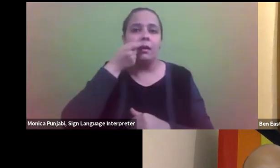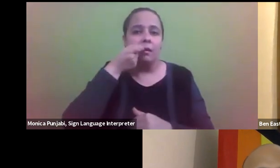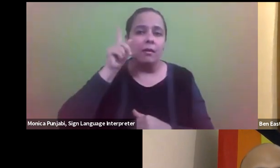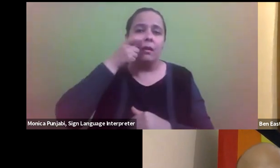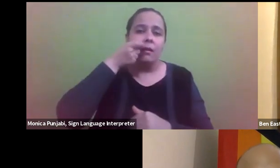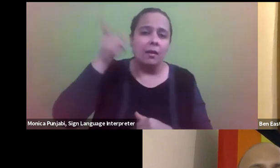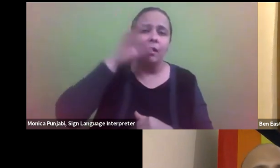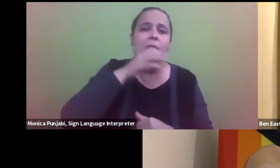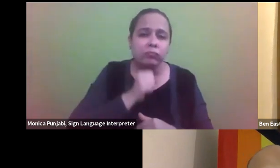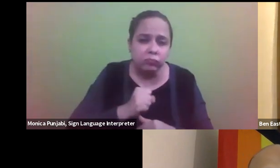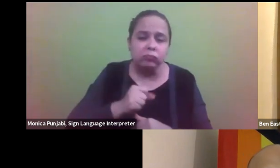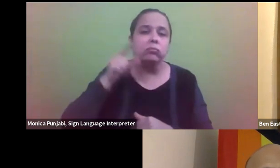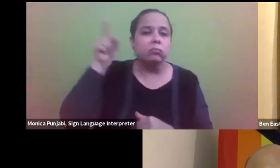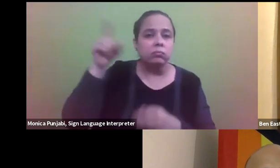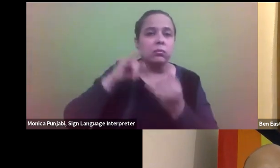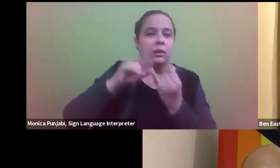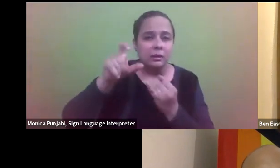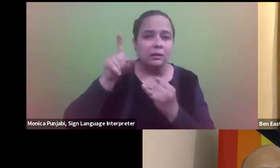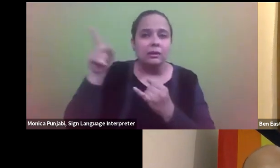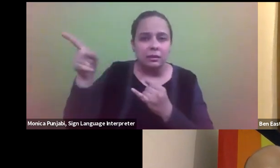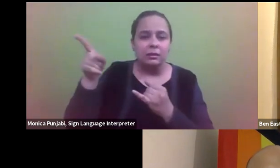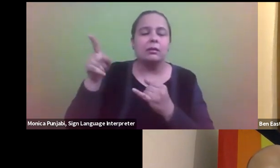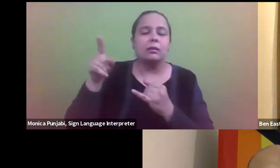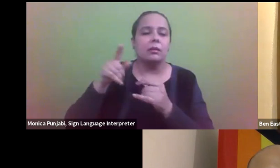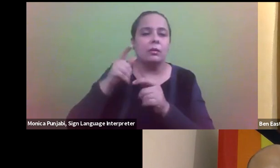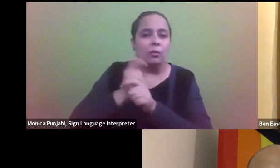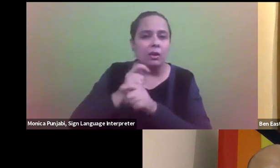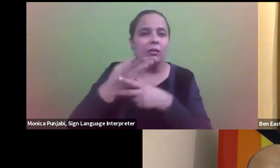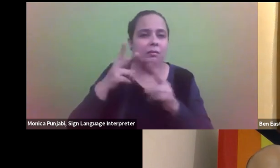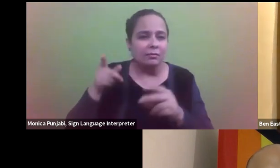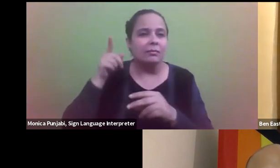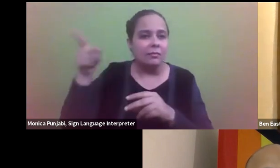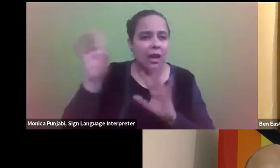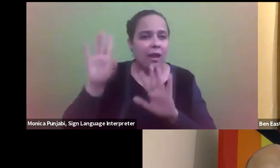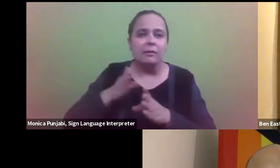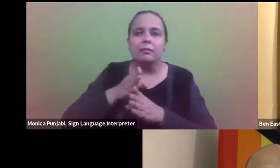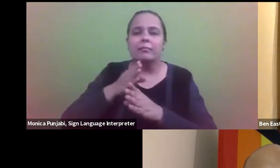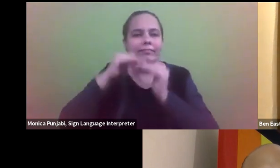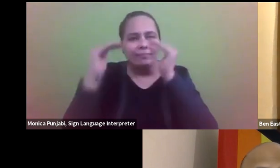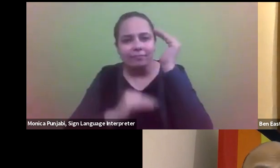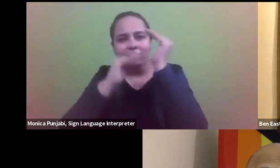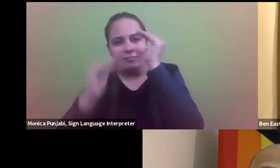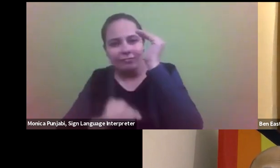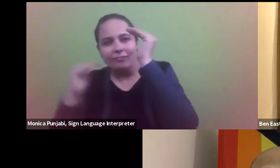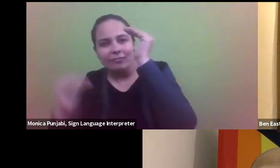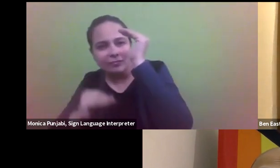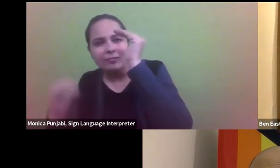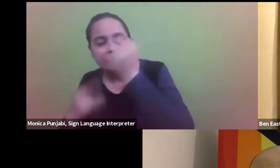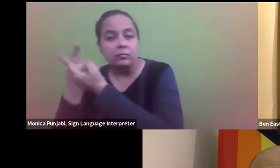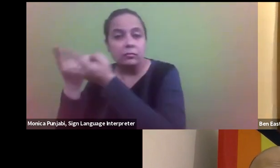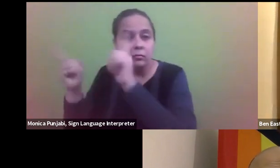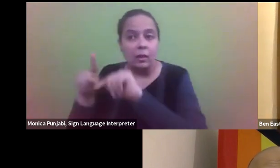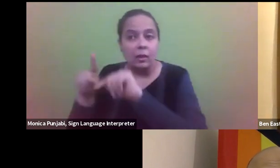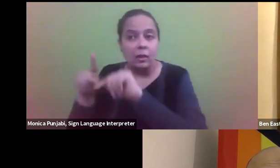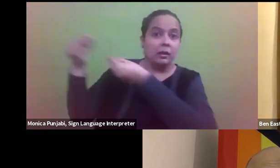of the Dalit community did in giving us access and opportunity to provide us support and build upon it. But yes, I do agree with